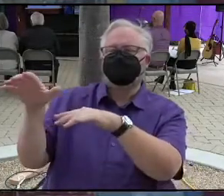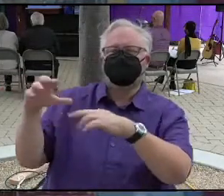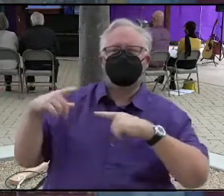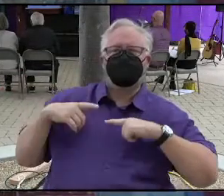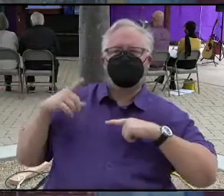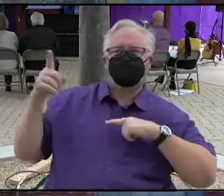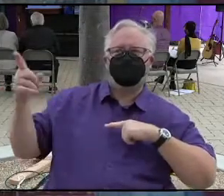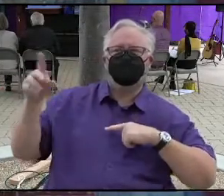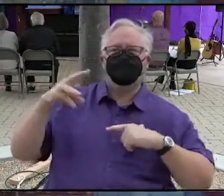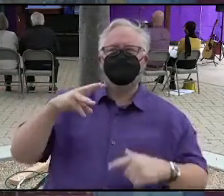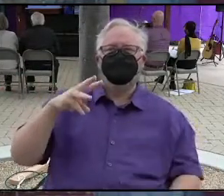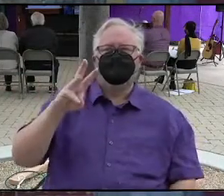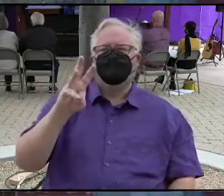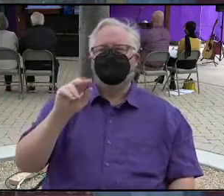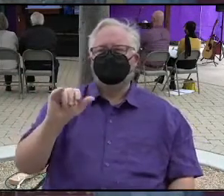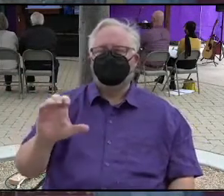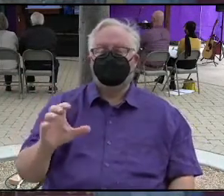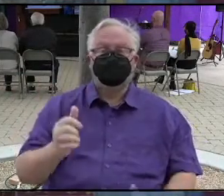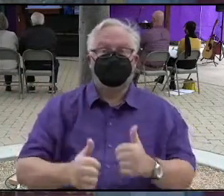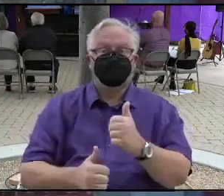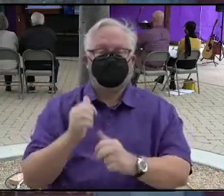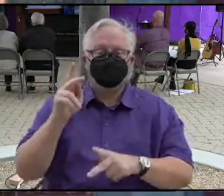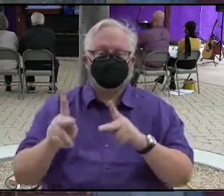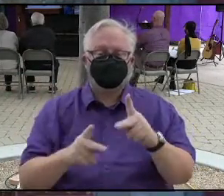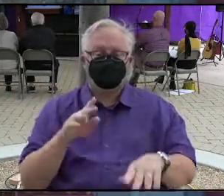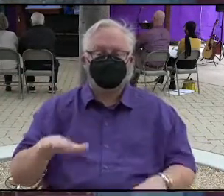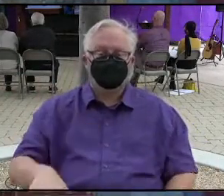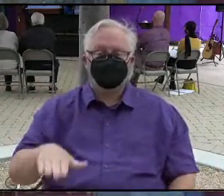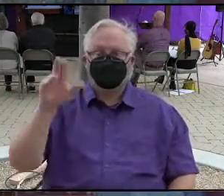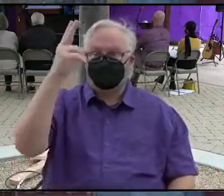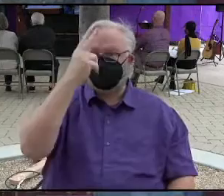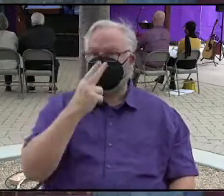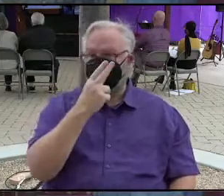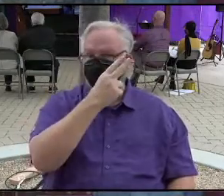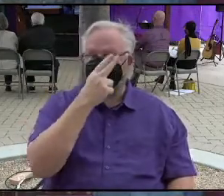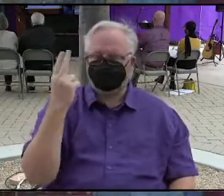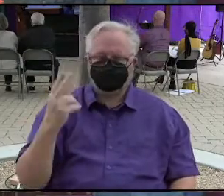Wisconsin, the vast majority of members were raised Catholic.